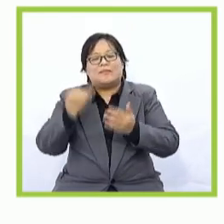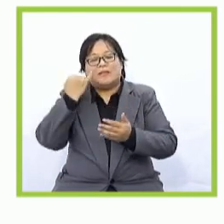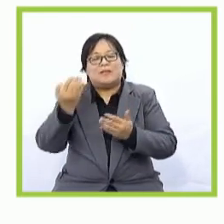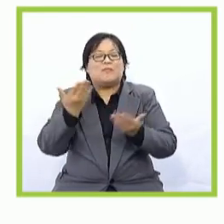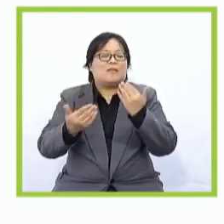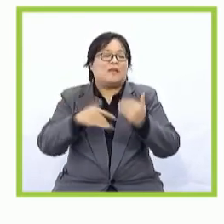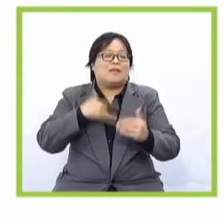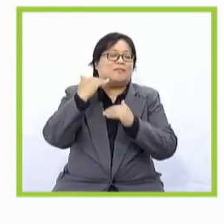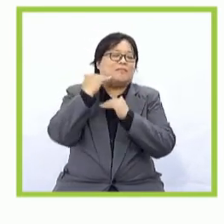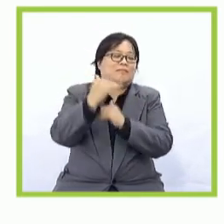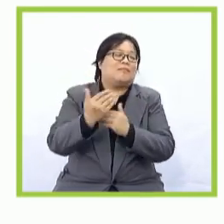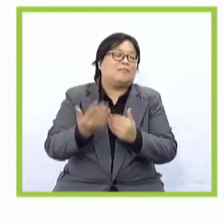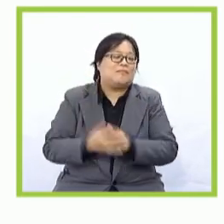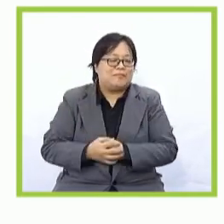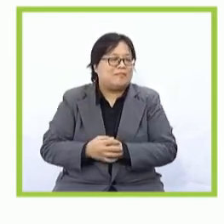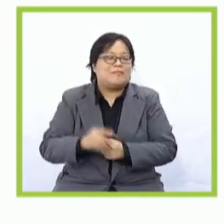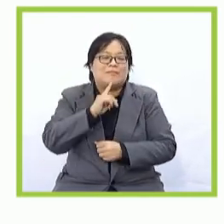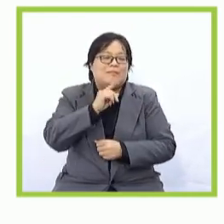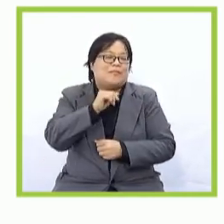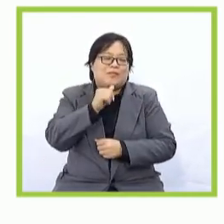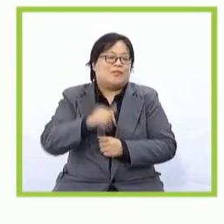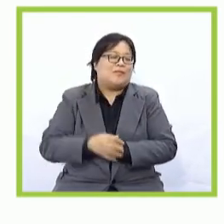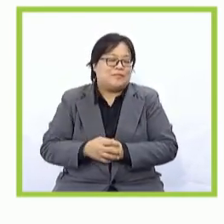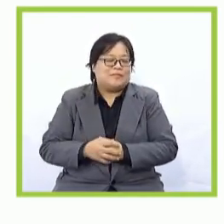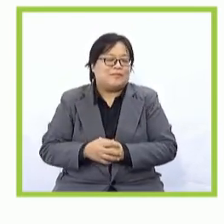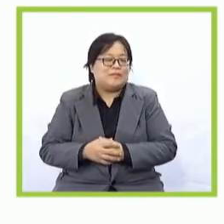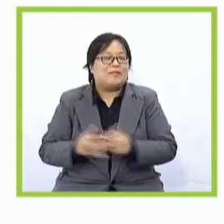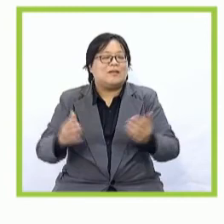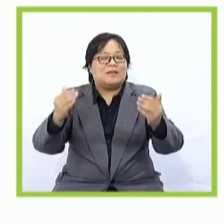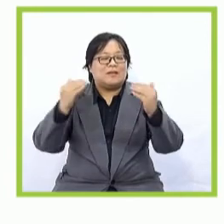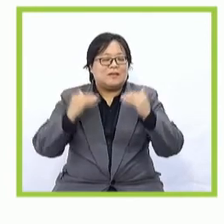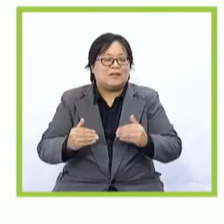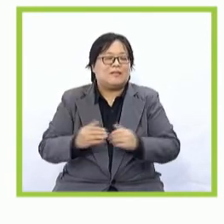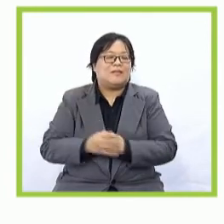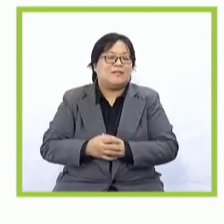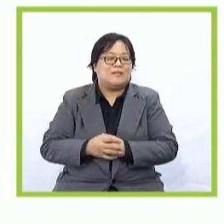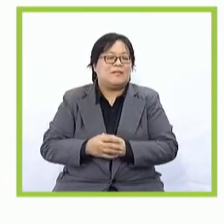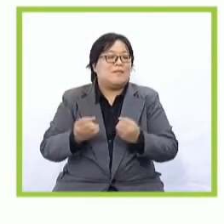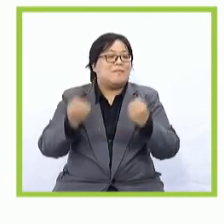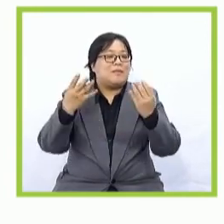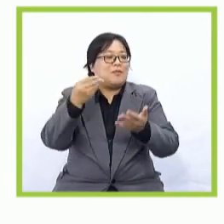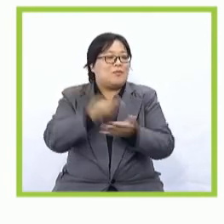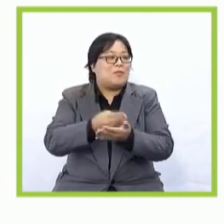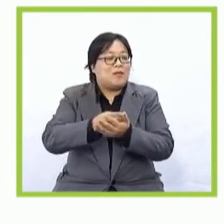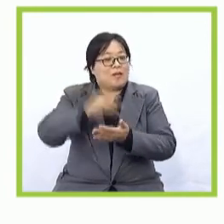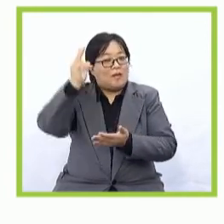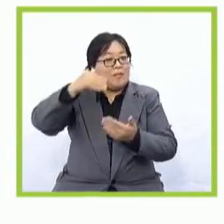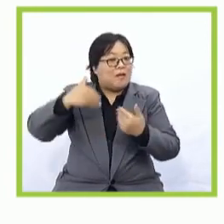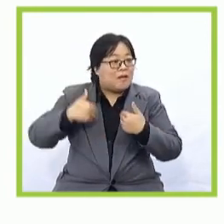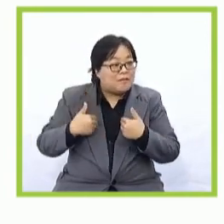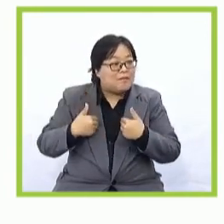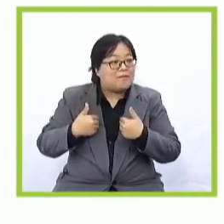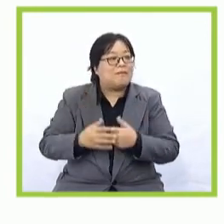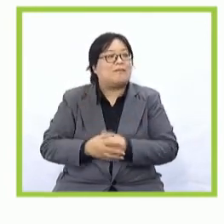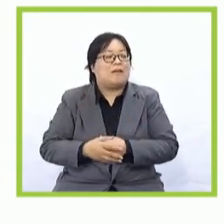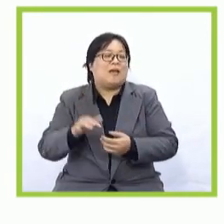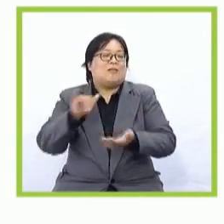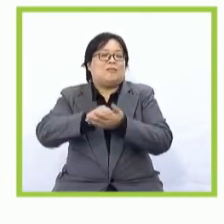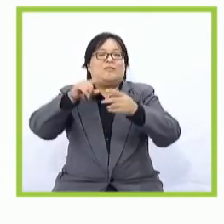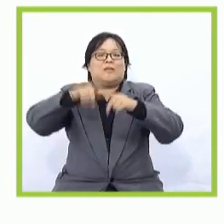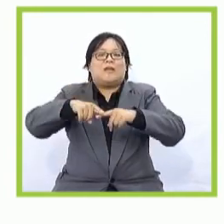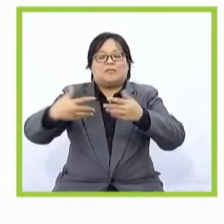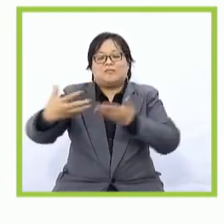limited amount of money. It's just not true. The other is that how much money a government has is also contingent on how much it